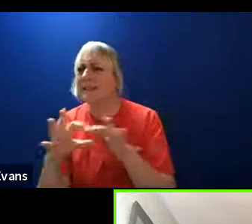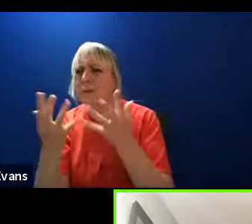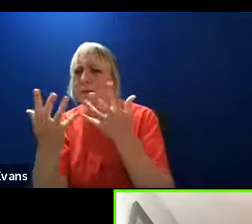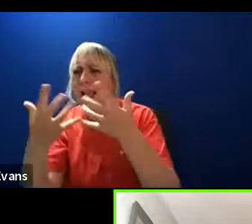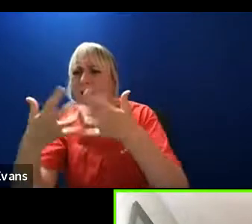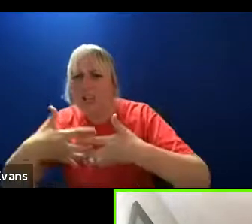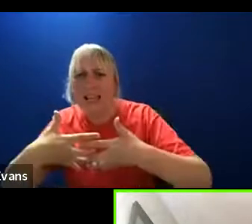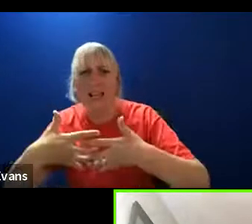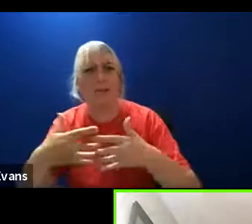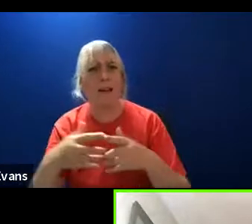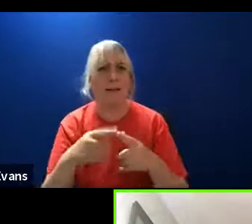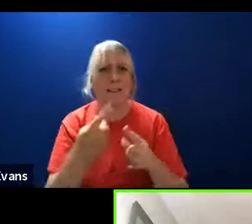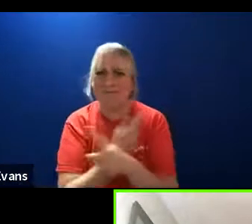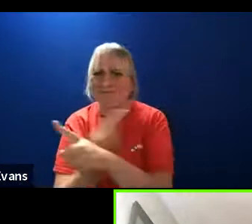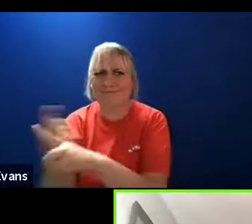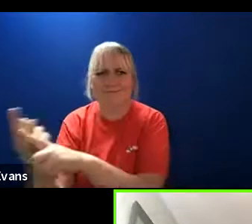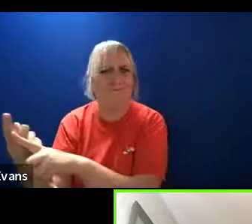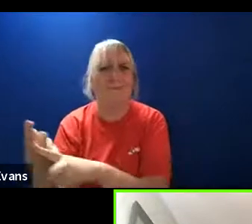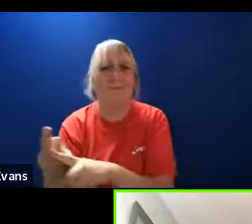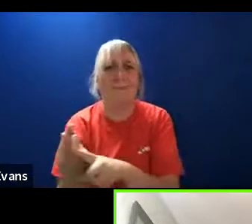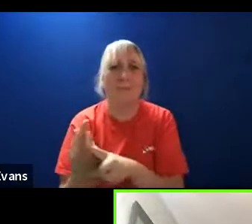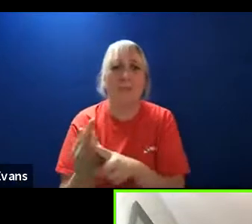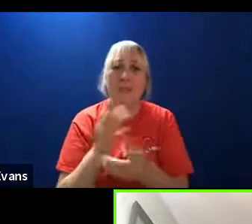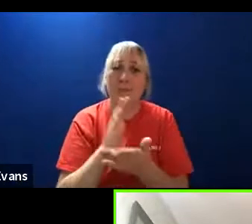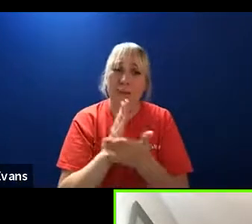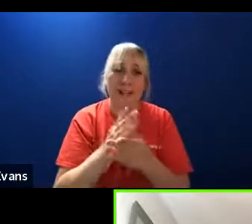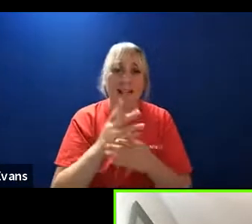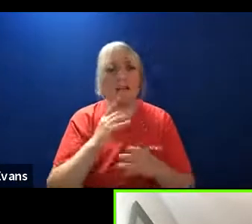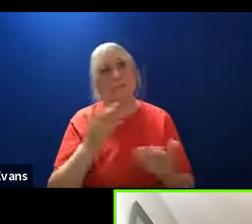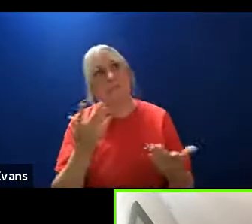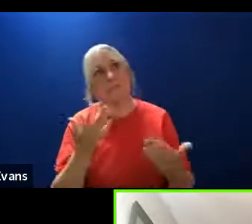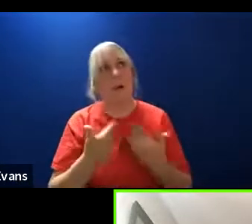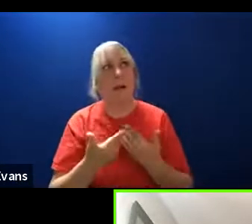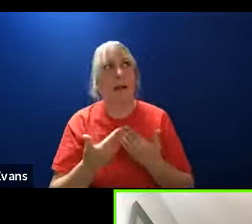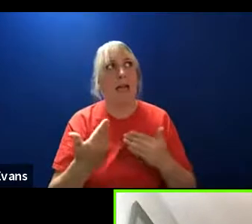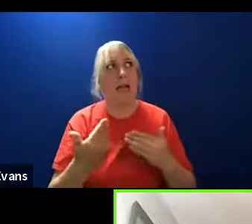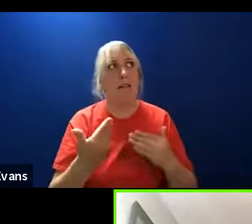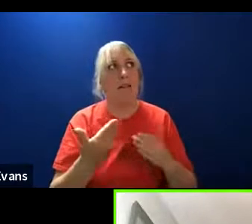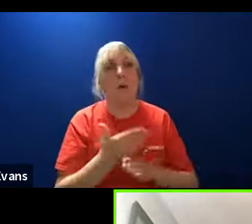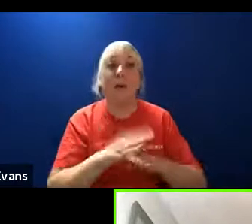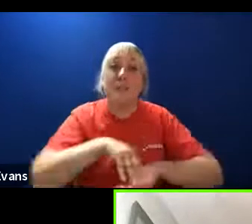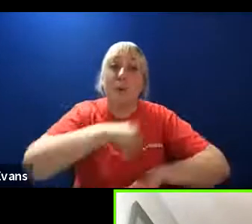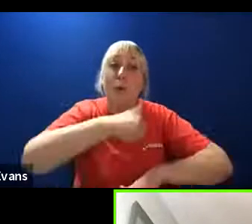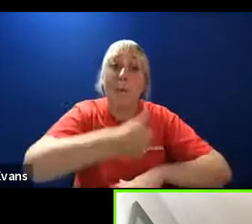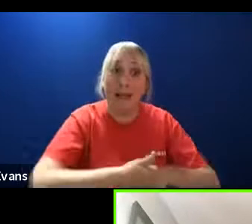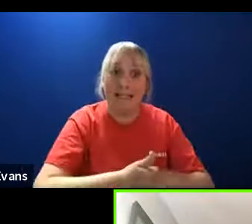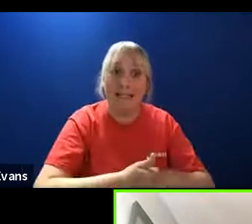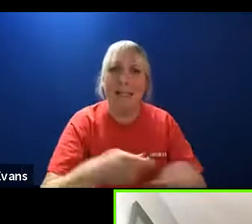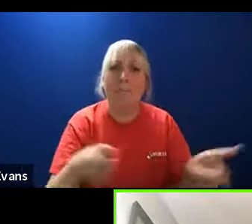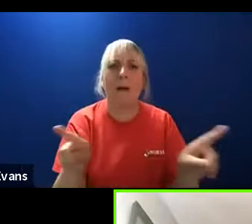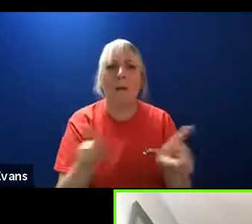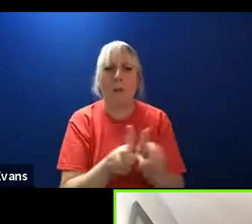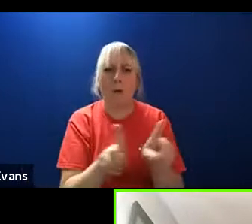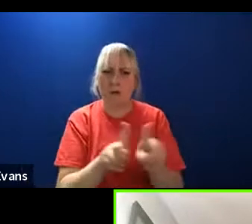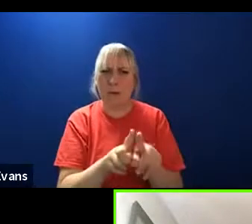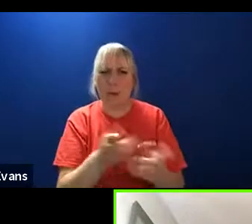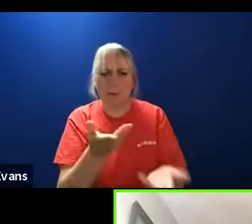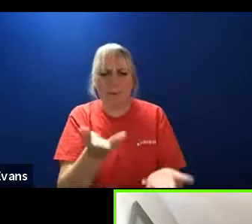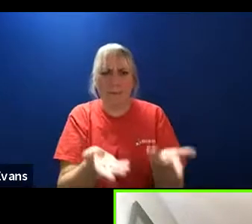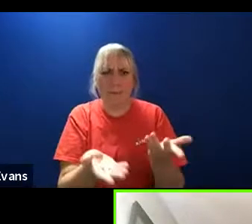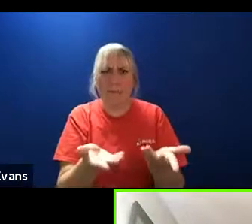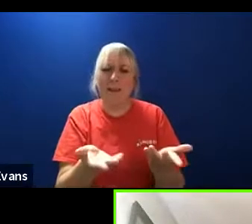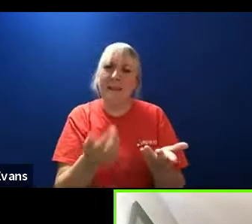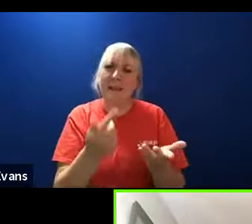So it's almost vocational, but not, but also kind of dependent on that idea of love,